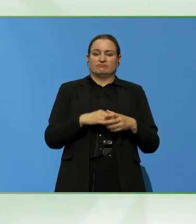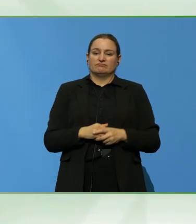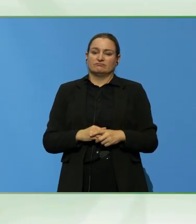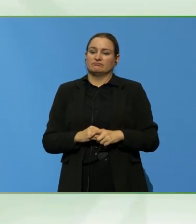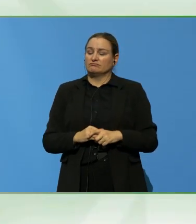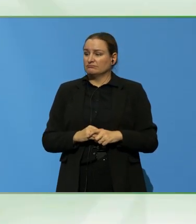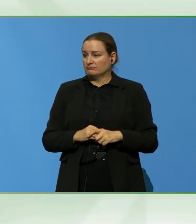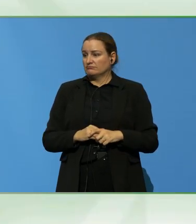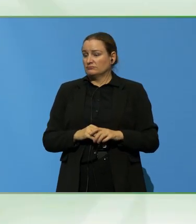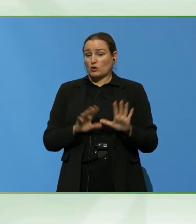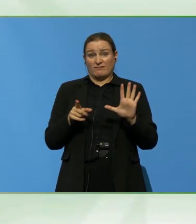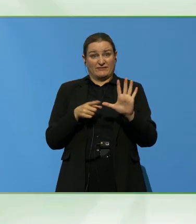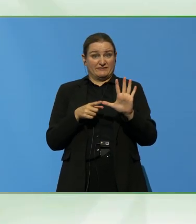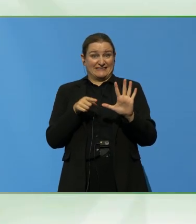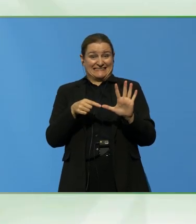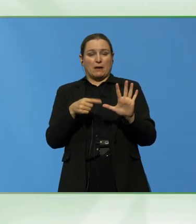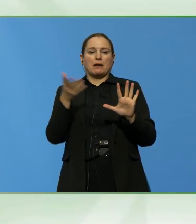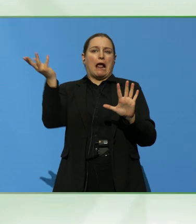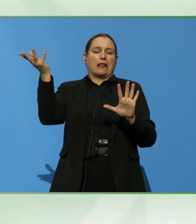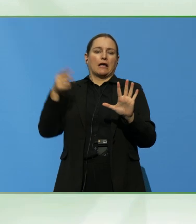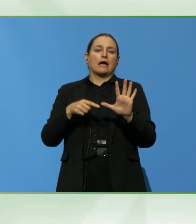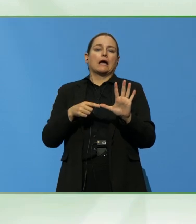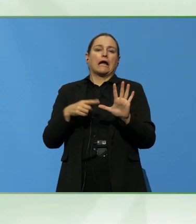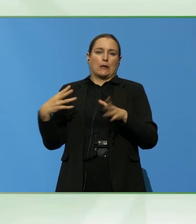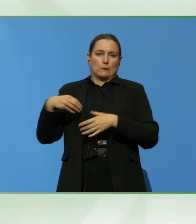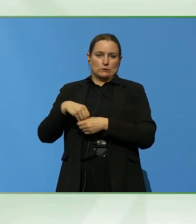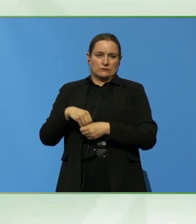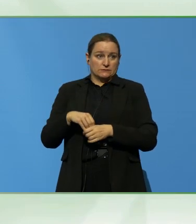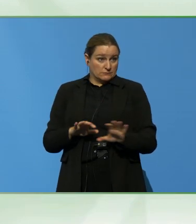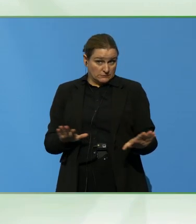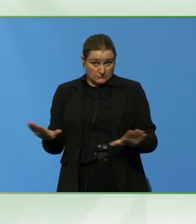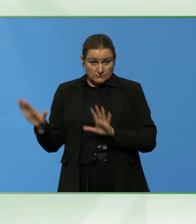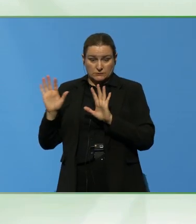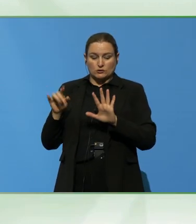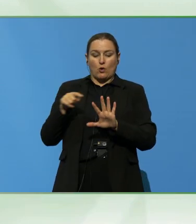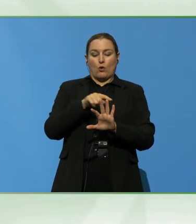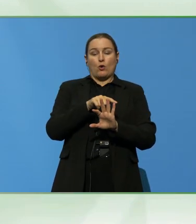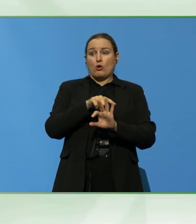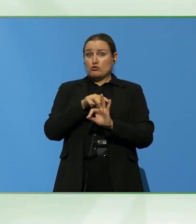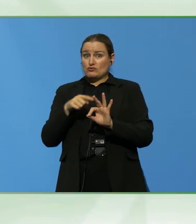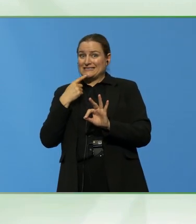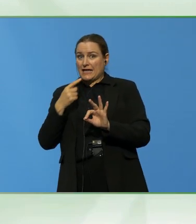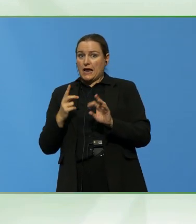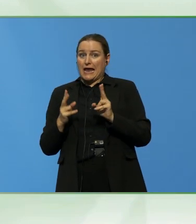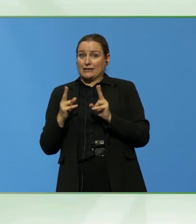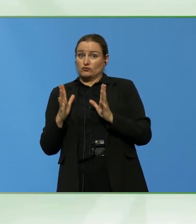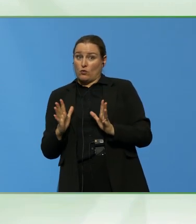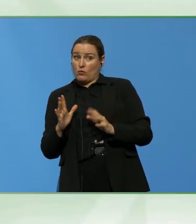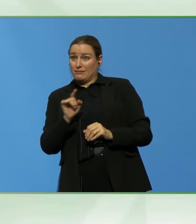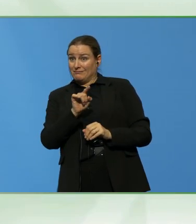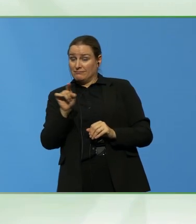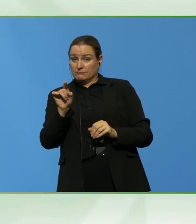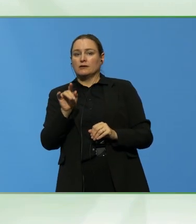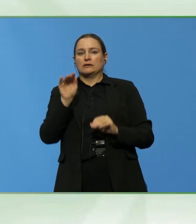So the 5th inclusion. So we have 3 editors and 1 inclusion. So if you know of editors, those are the brains